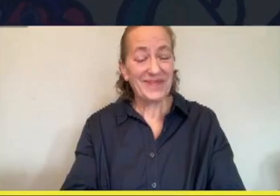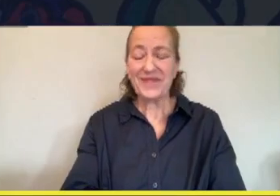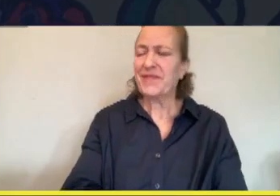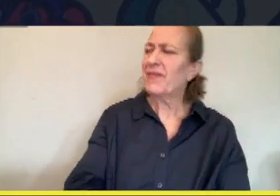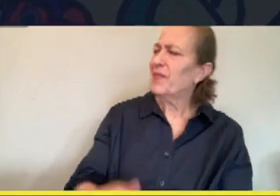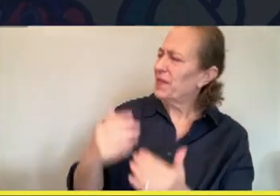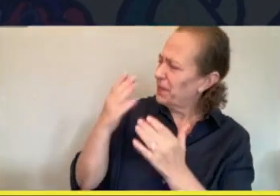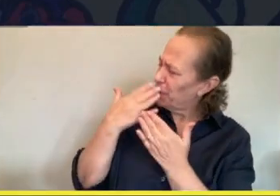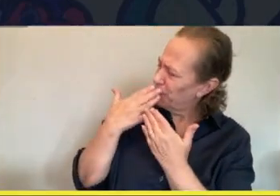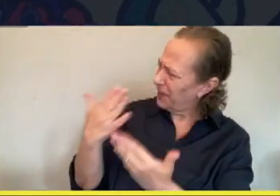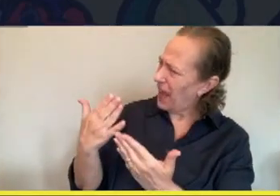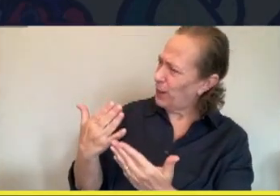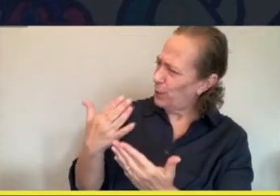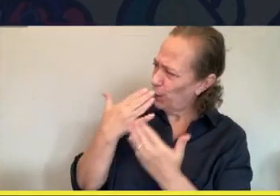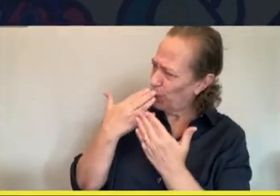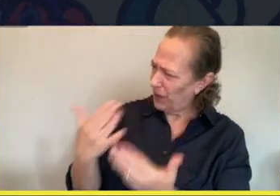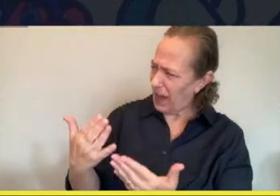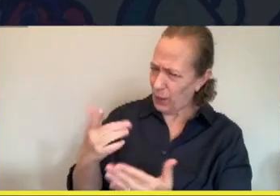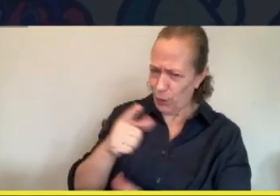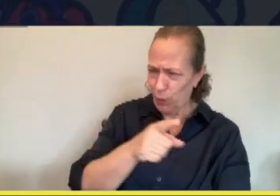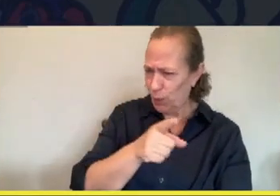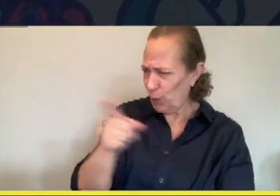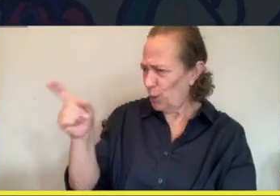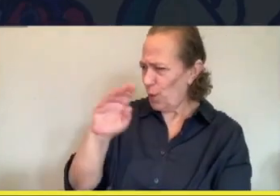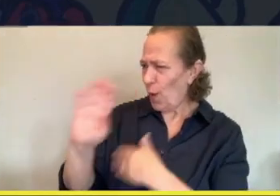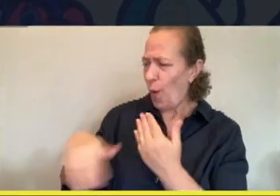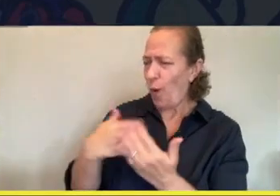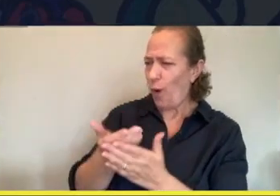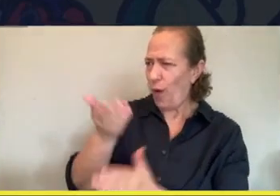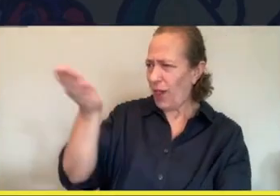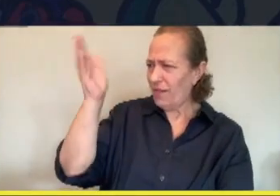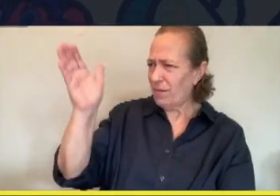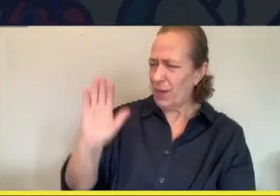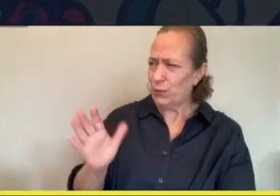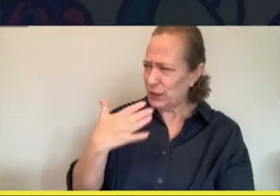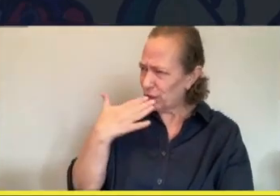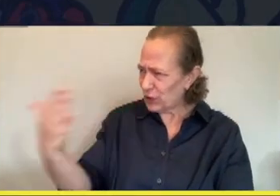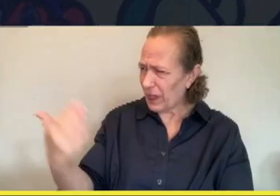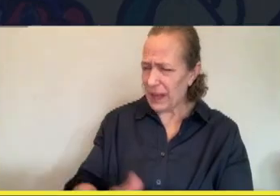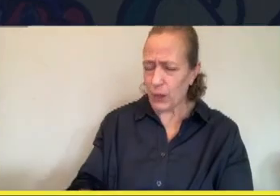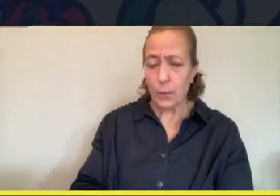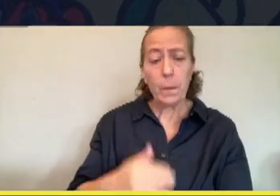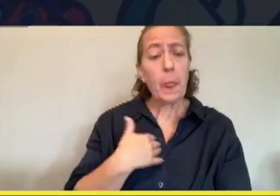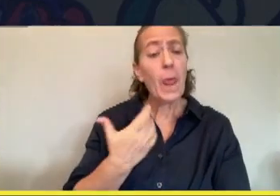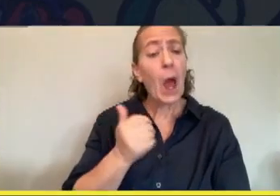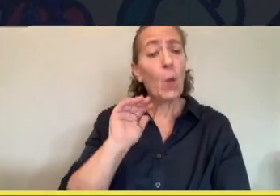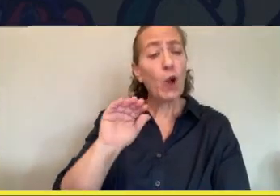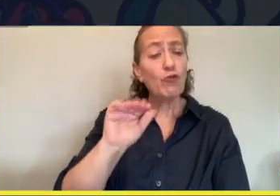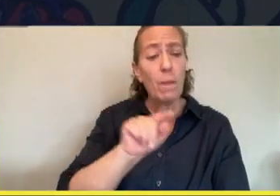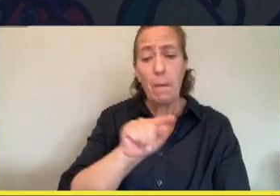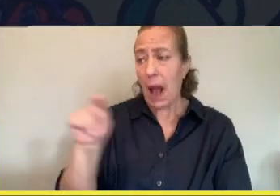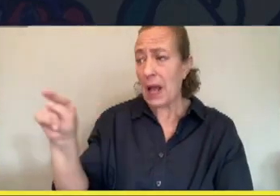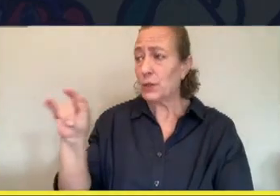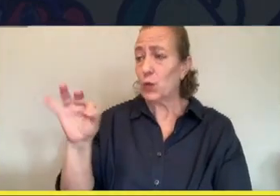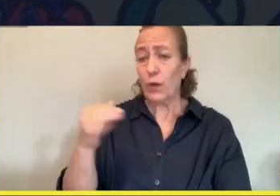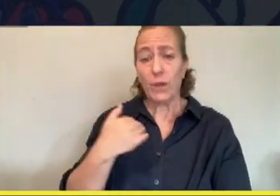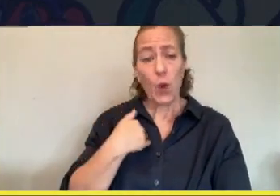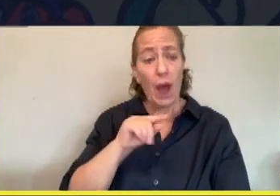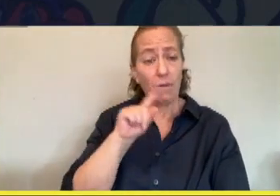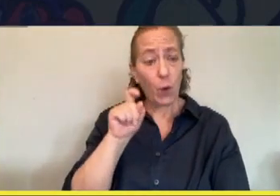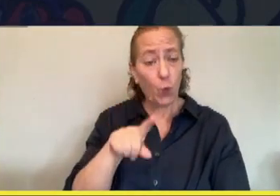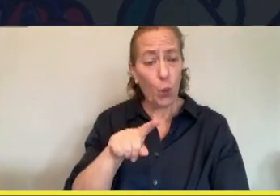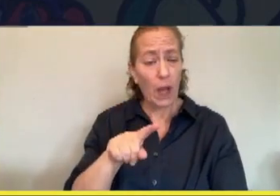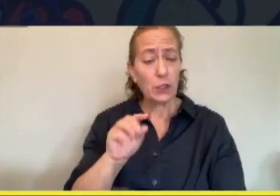wonderful presenters we've had. So I just want to remind everyone that if you have a question, please put it in the